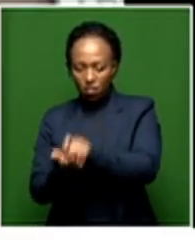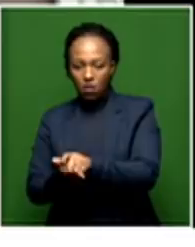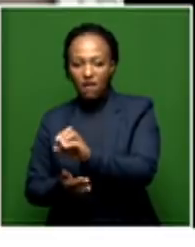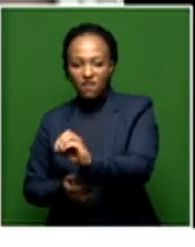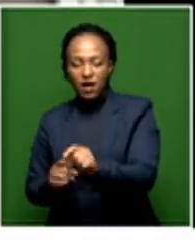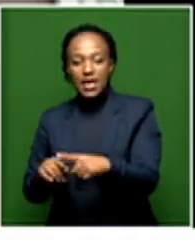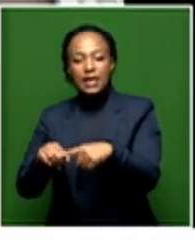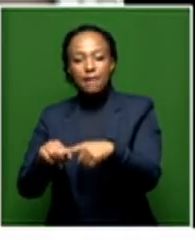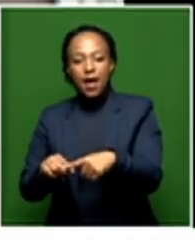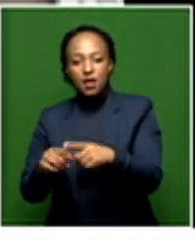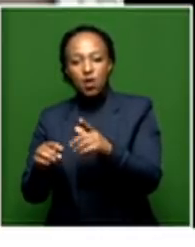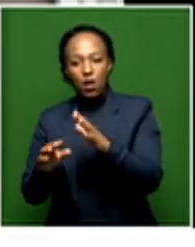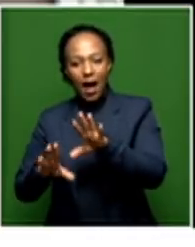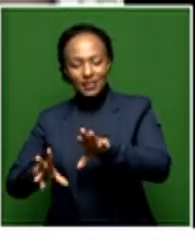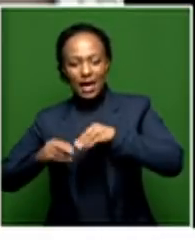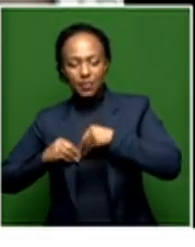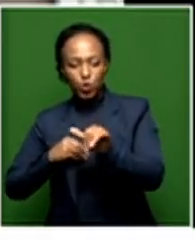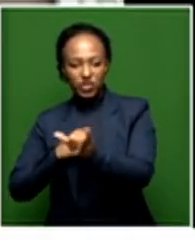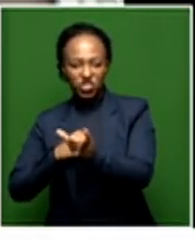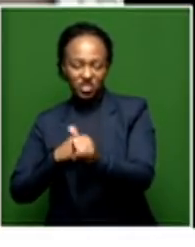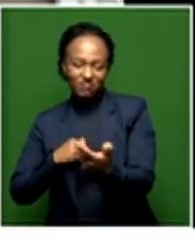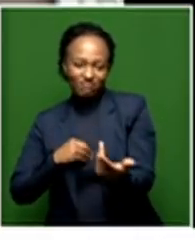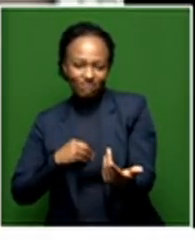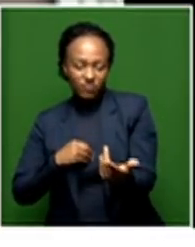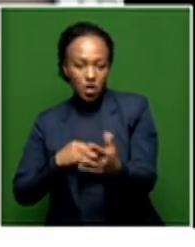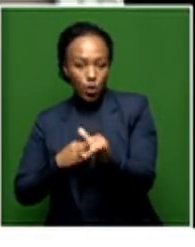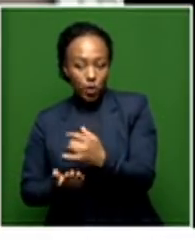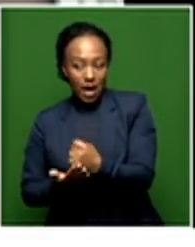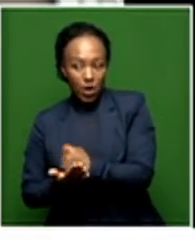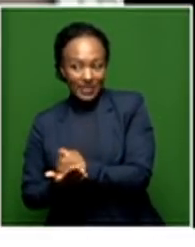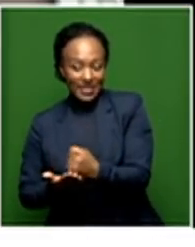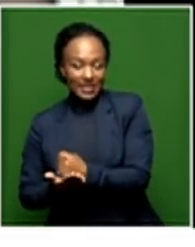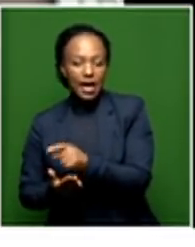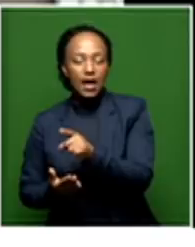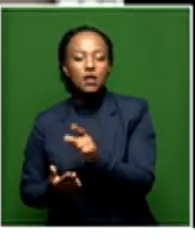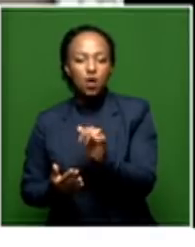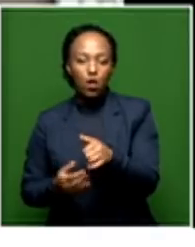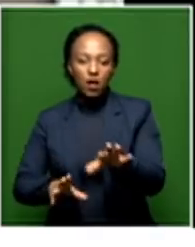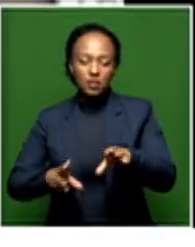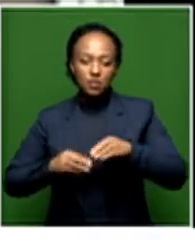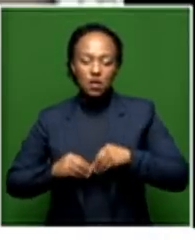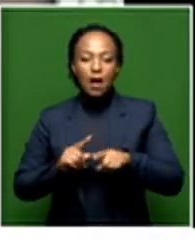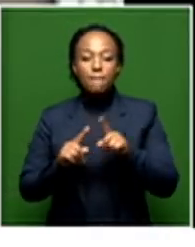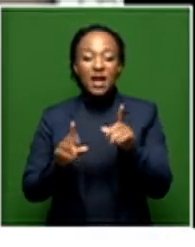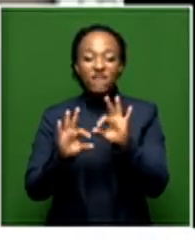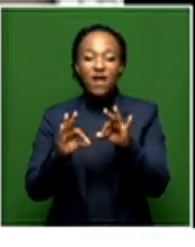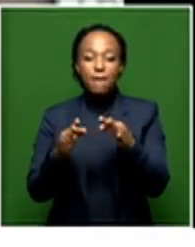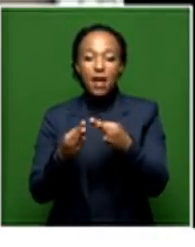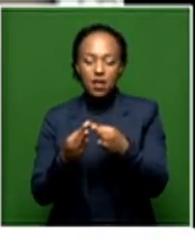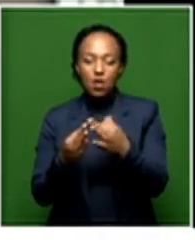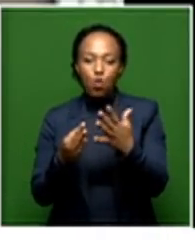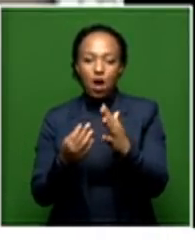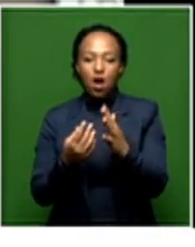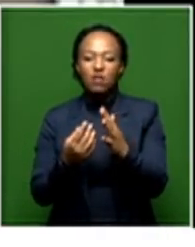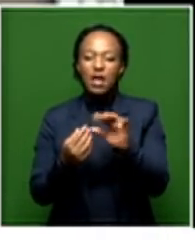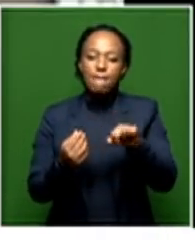one is recognized, would actually, which one is registered will be recognized. But then in polygamous household, it's a